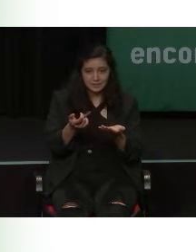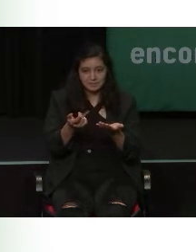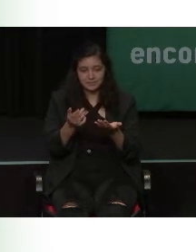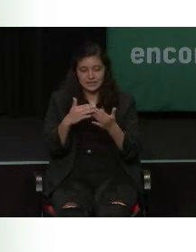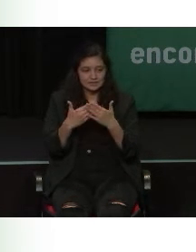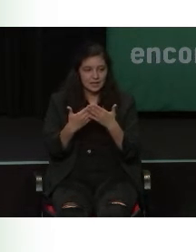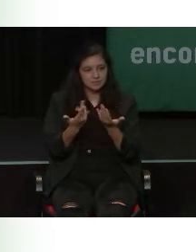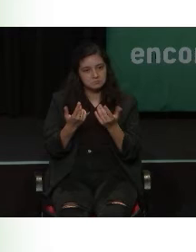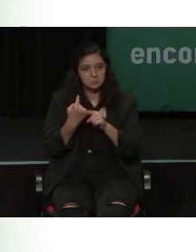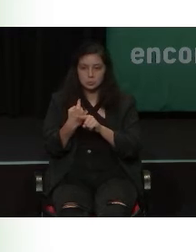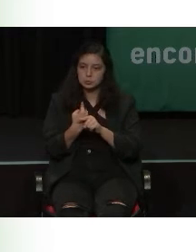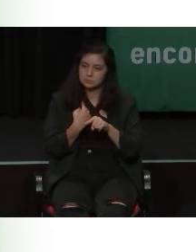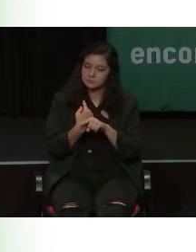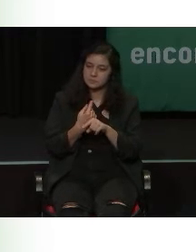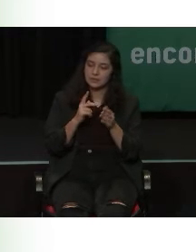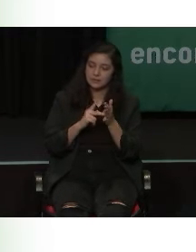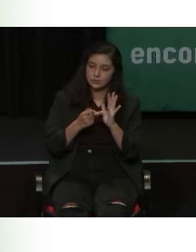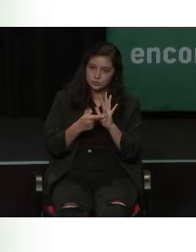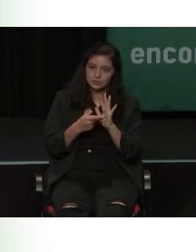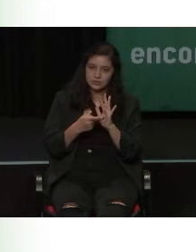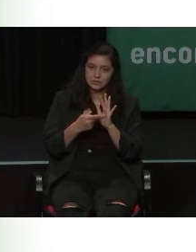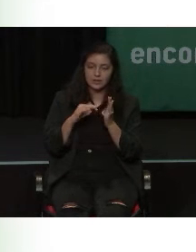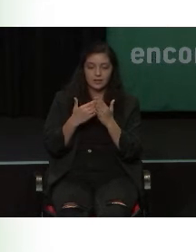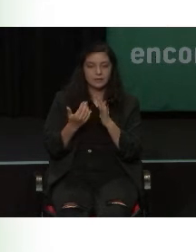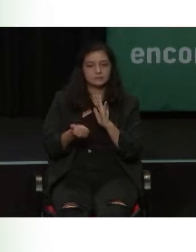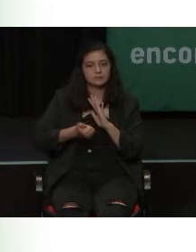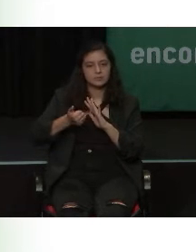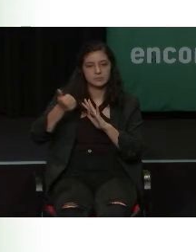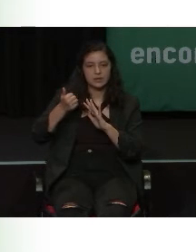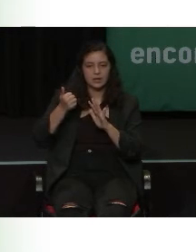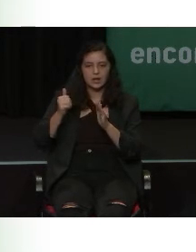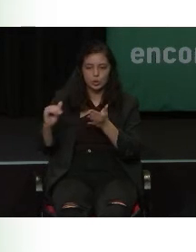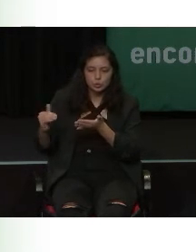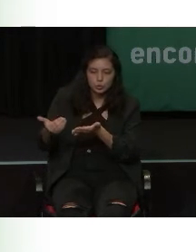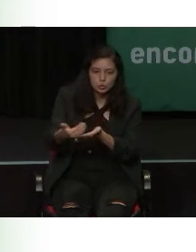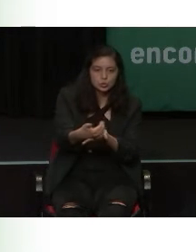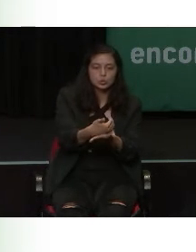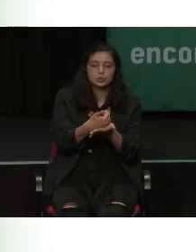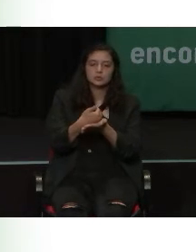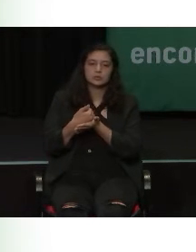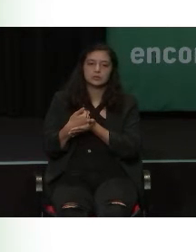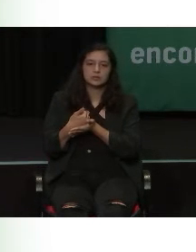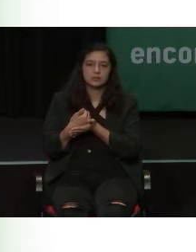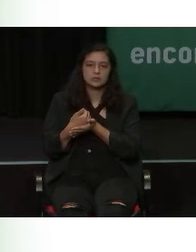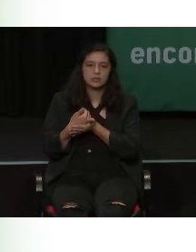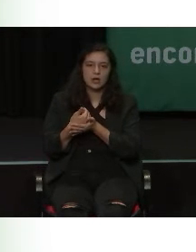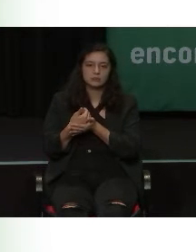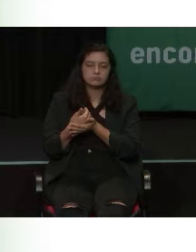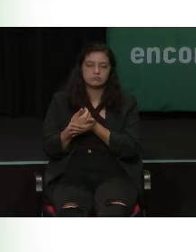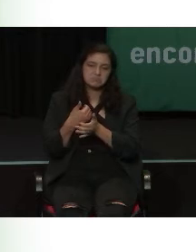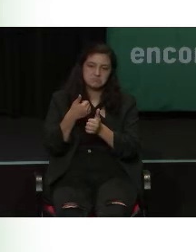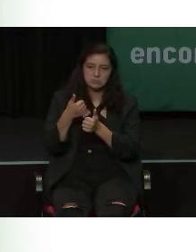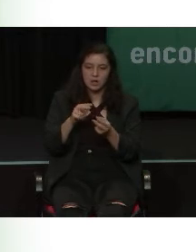ones essas we prerrogativas, como tecnologias know, que and permitem they fazer a really rastreabilidade we e can auditabilidade track